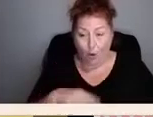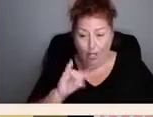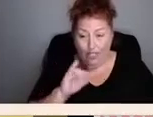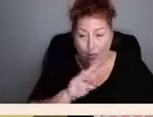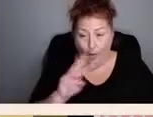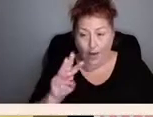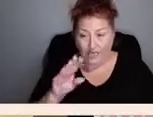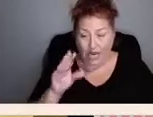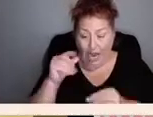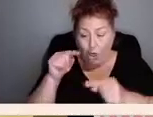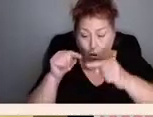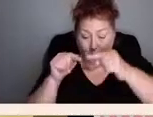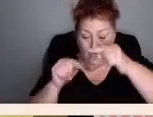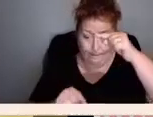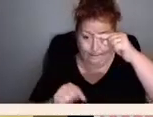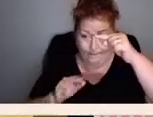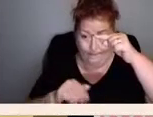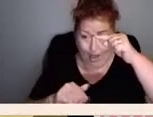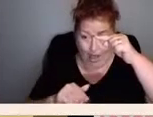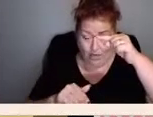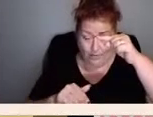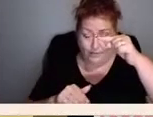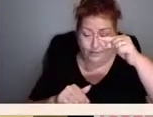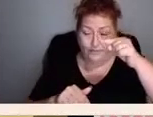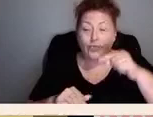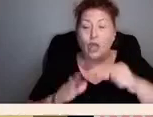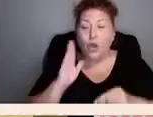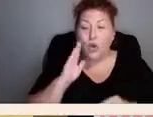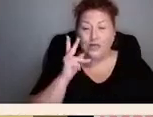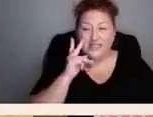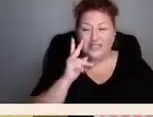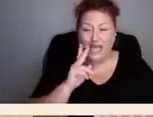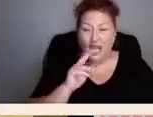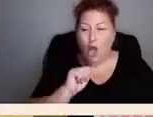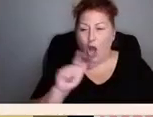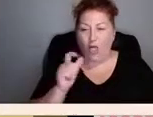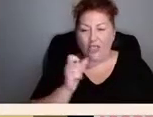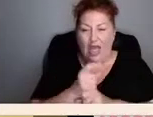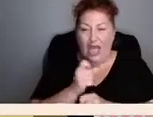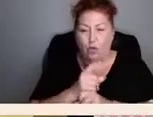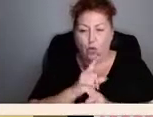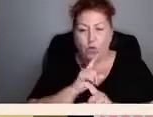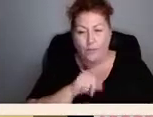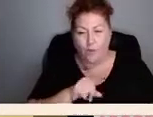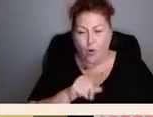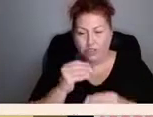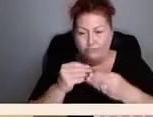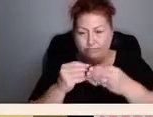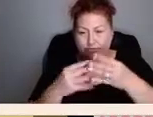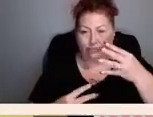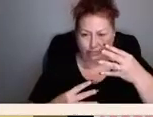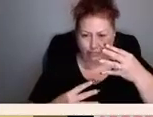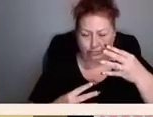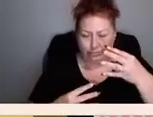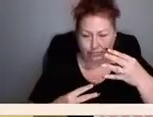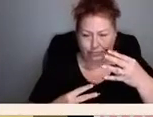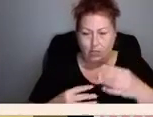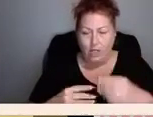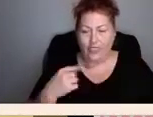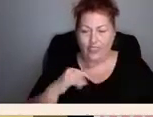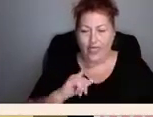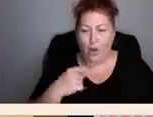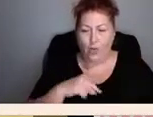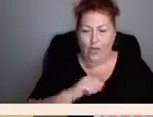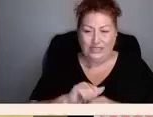scroll to the very bottom of the screen on the website, you'll see all of the annual reports that we have submitted to the